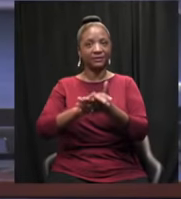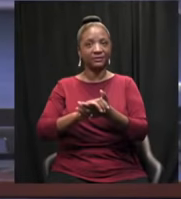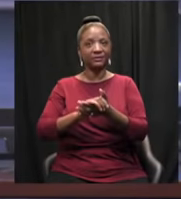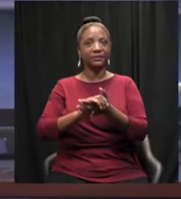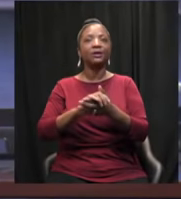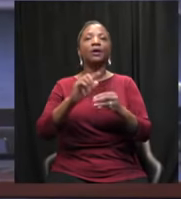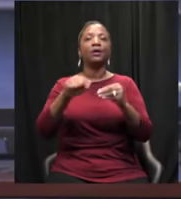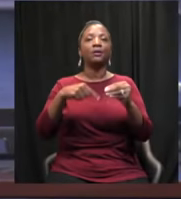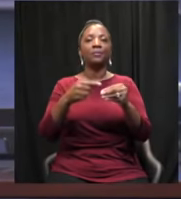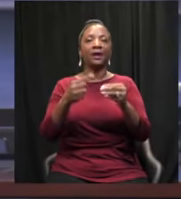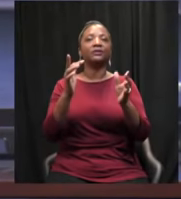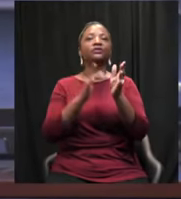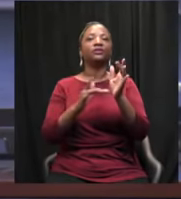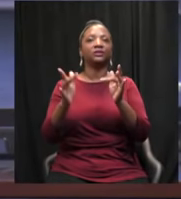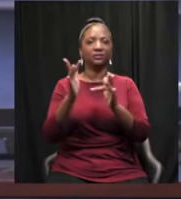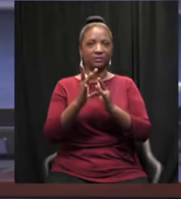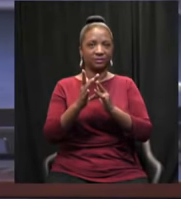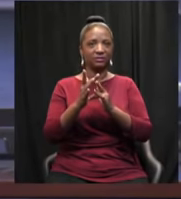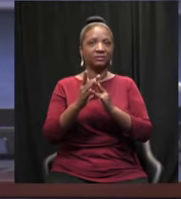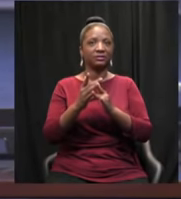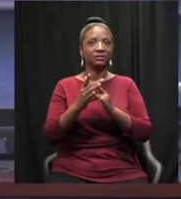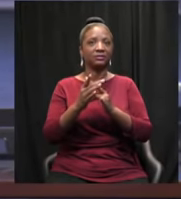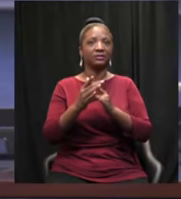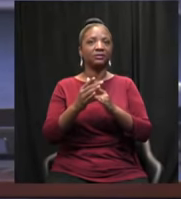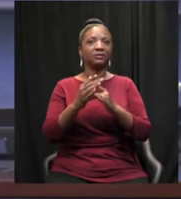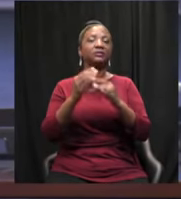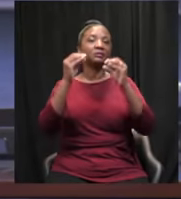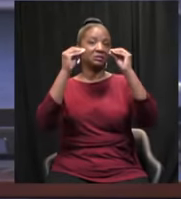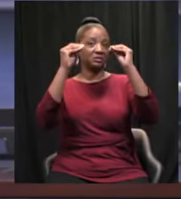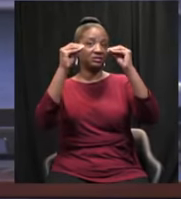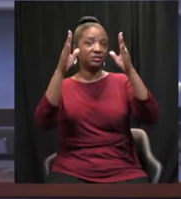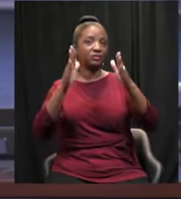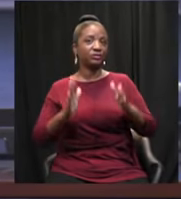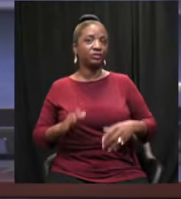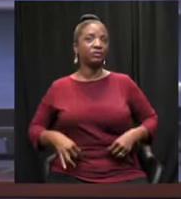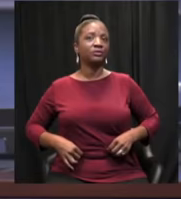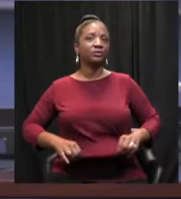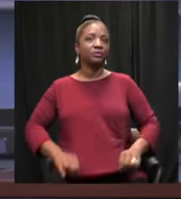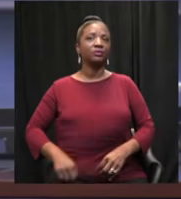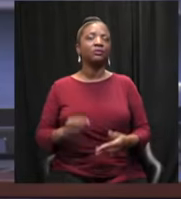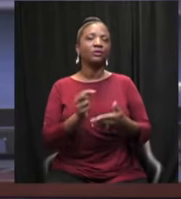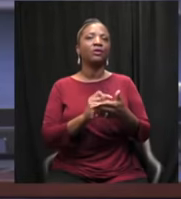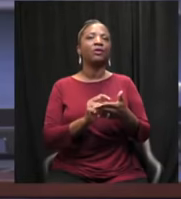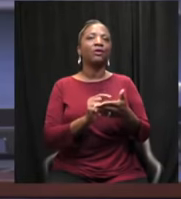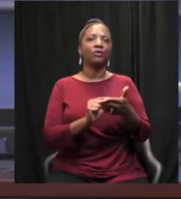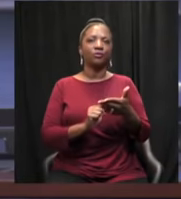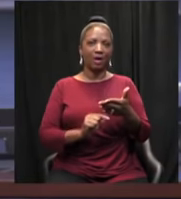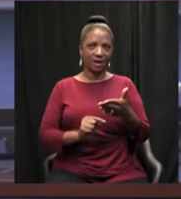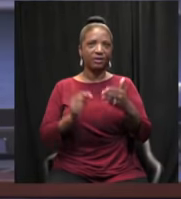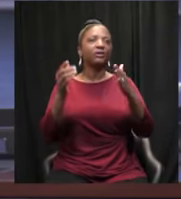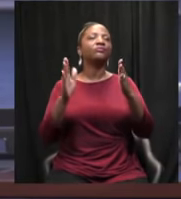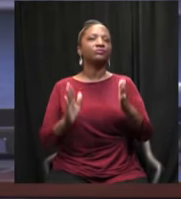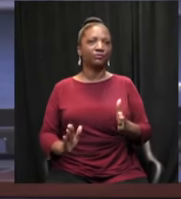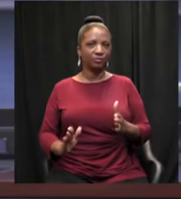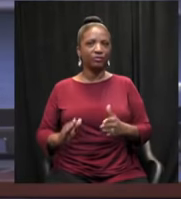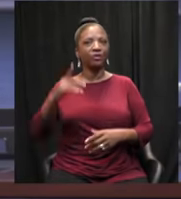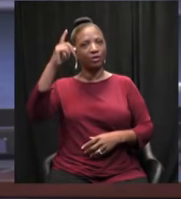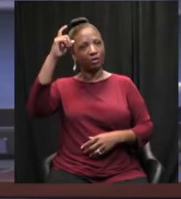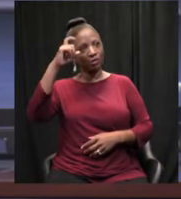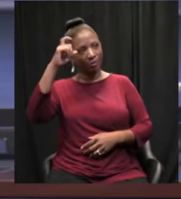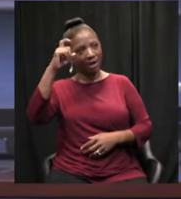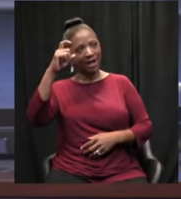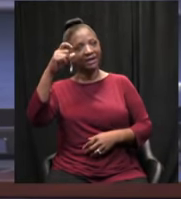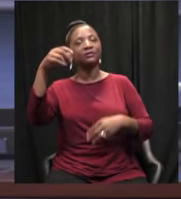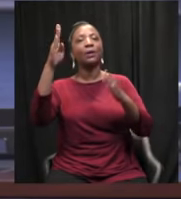a good teacher. Some that believe that he was a good writer, a person of wisdom. There are some that believe he